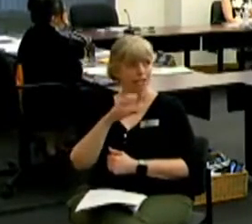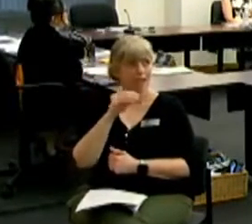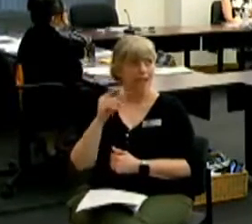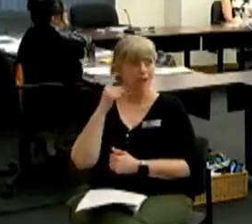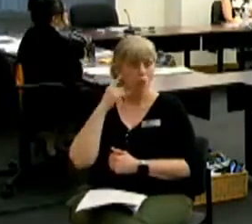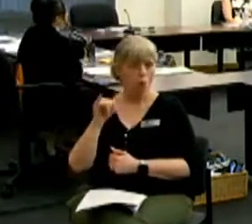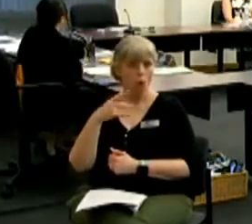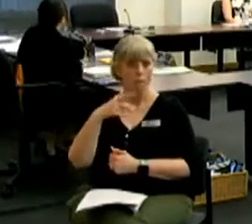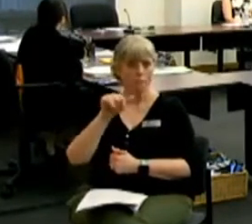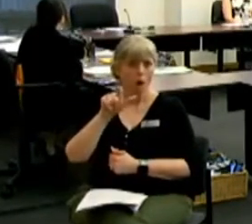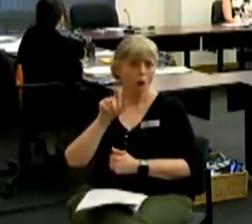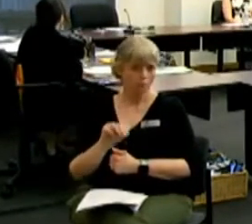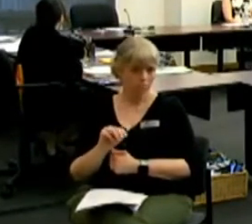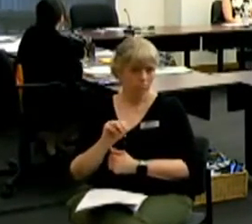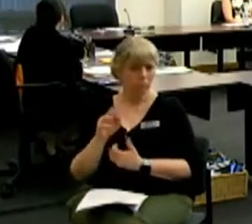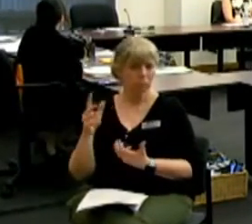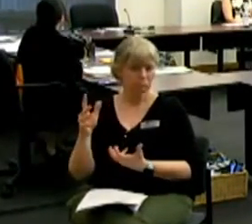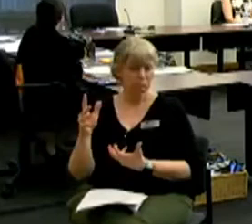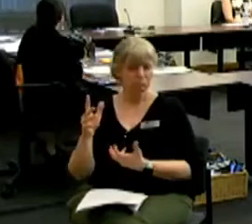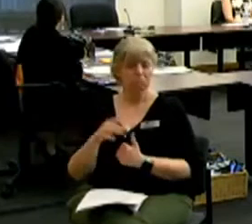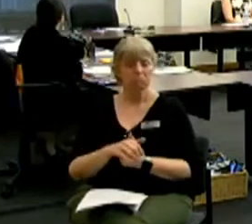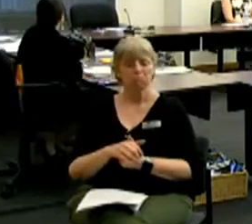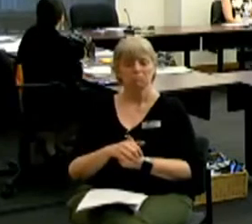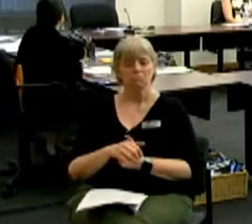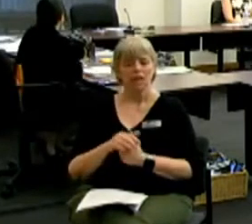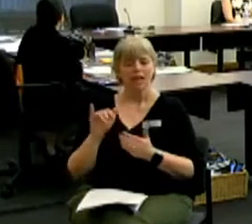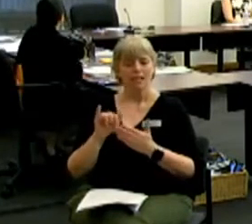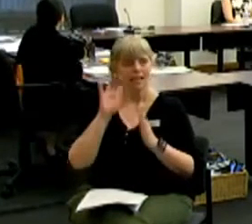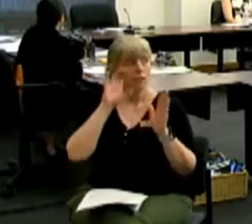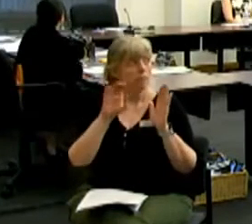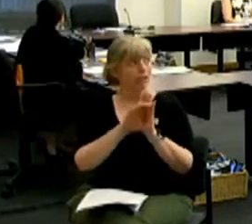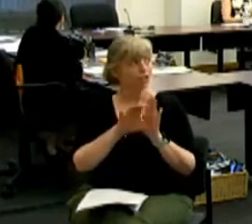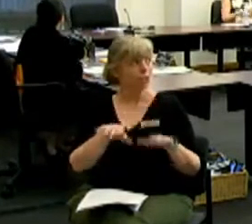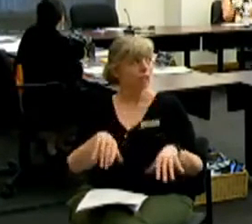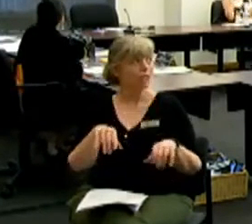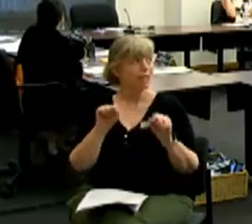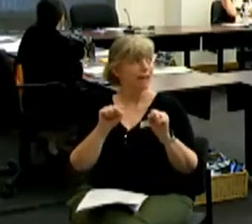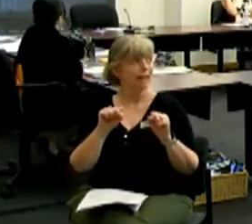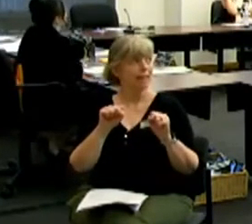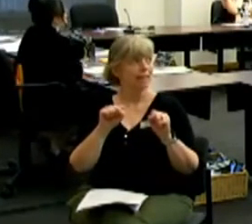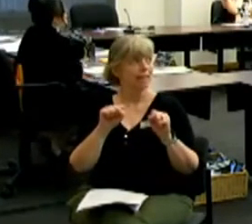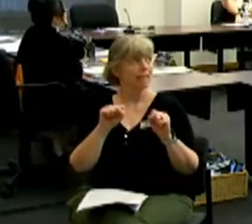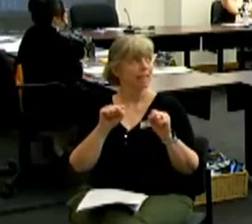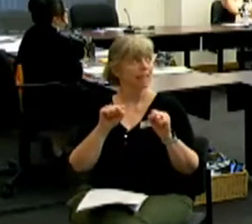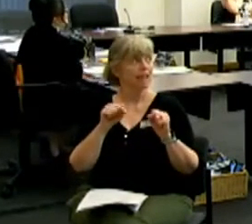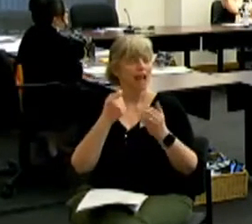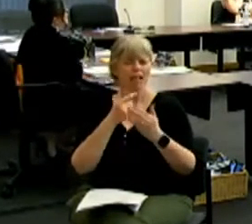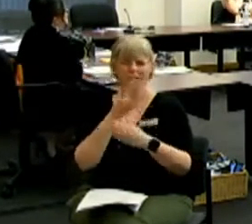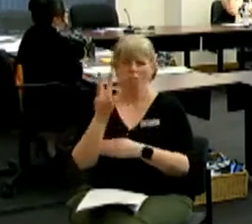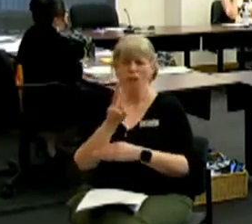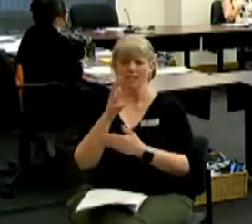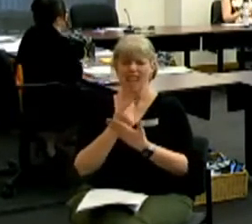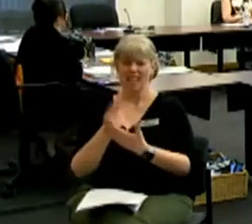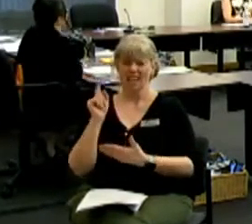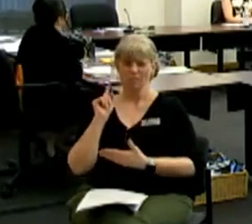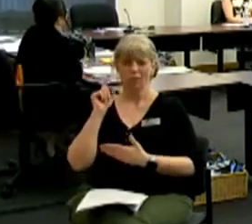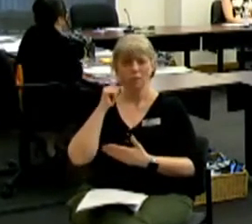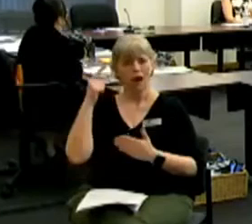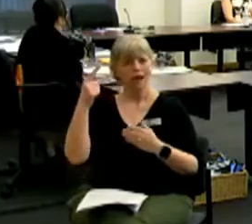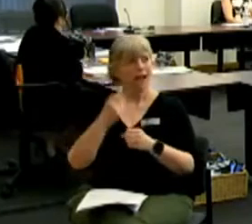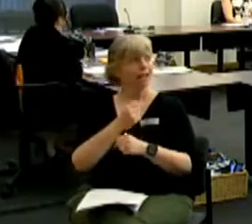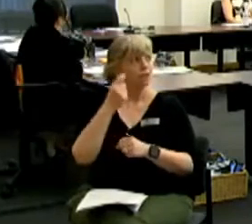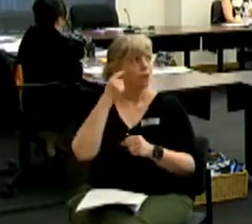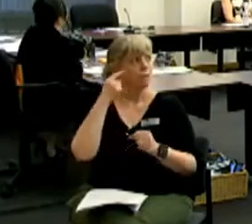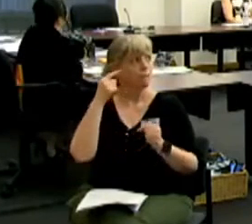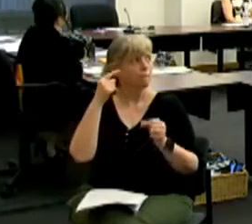for me. So I just thought I would bring a little bit of that. And that's a picture that was taken, I think it was Wednesday of last week, where I got to meet